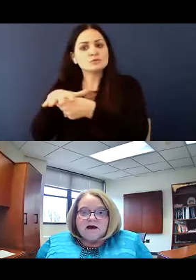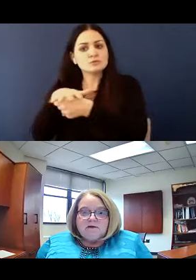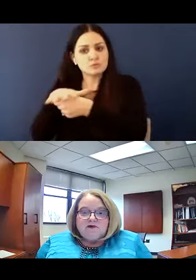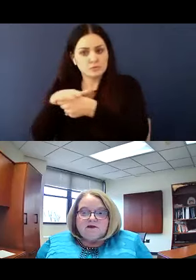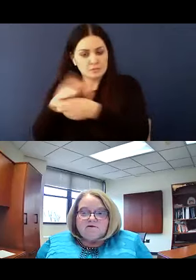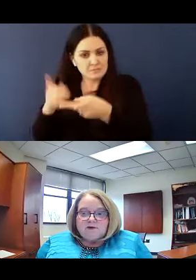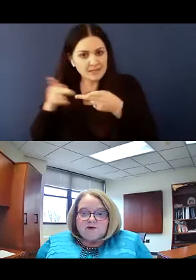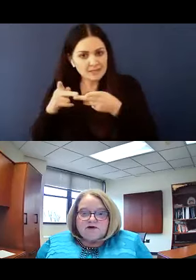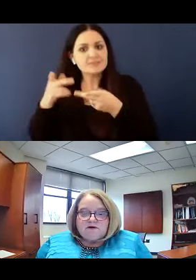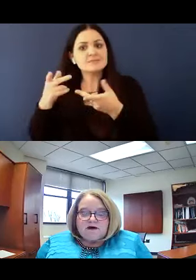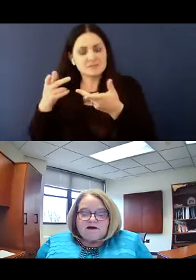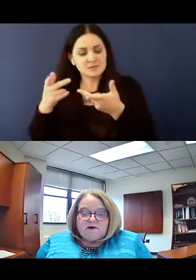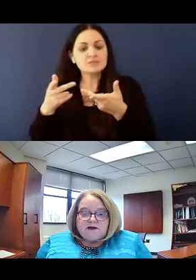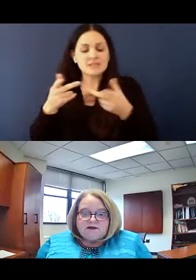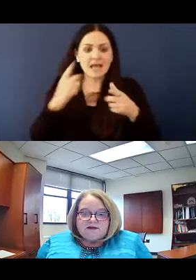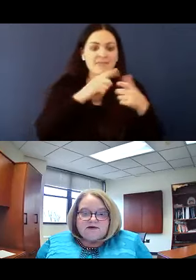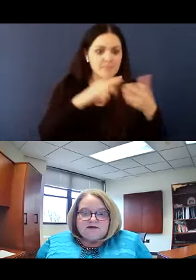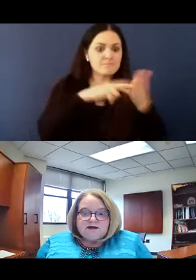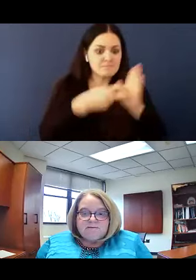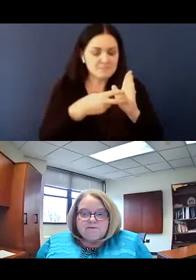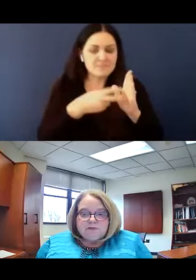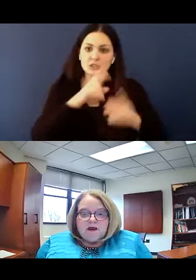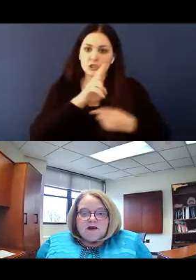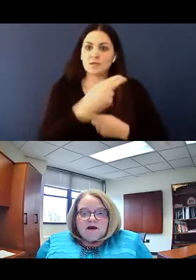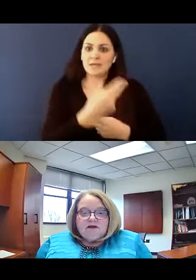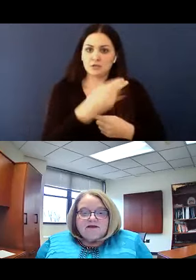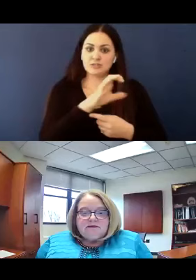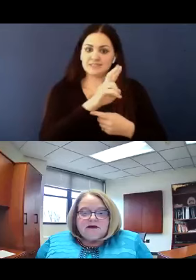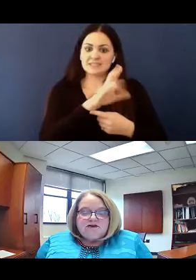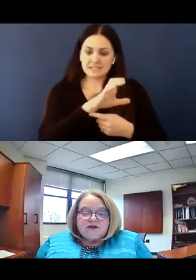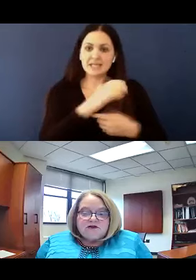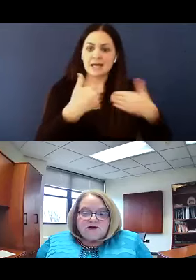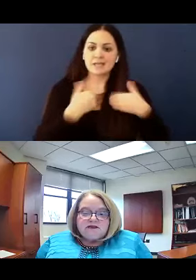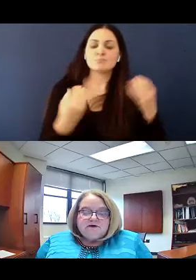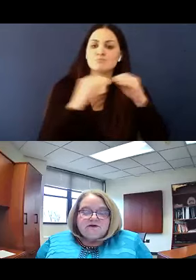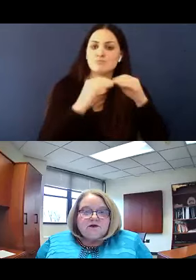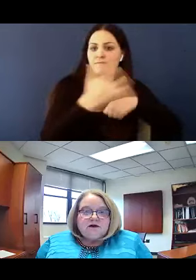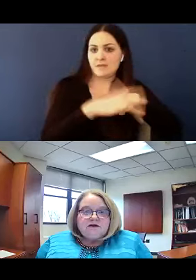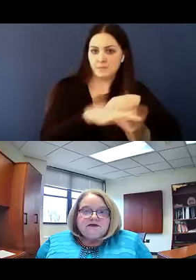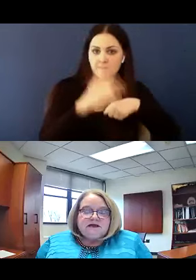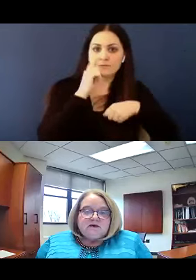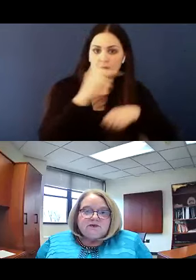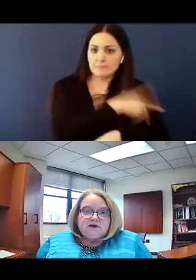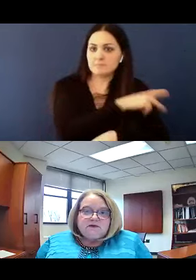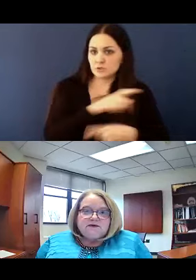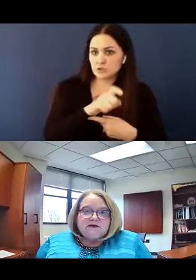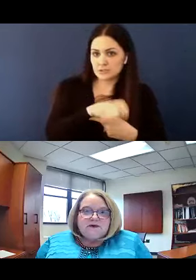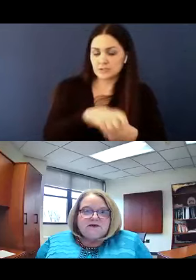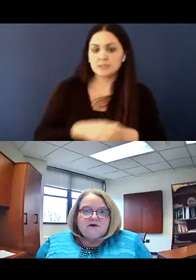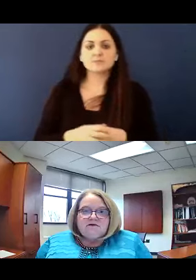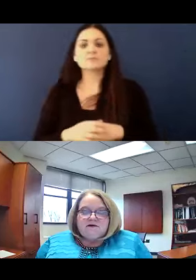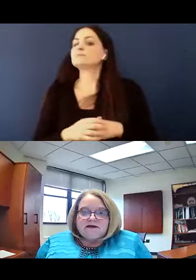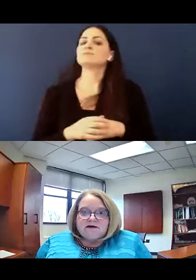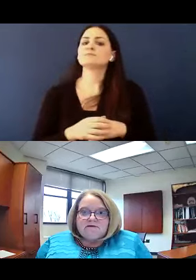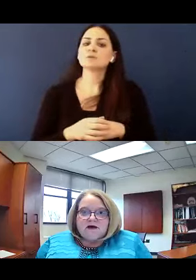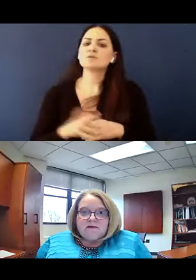patients within the footprint of UH and CVC. These managing transfers according to established principles has